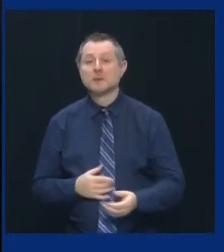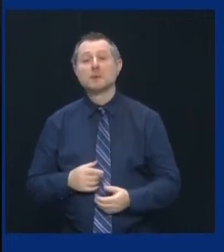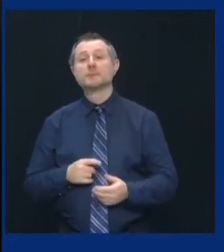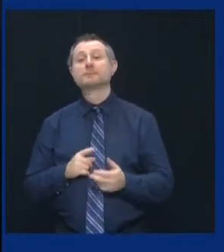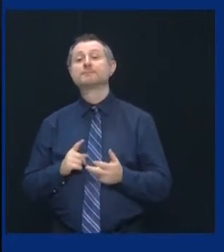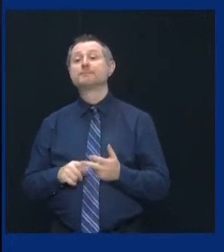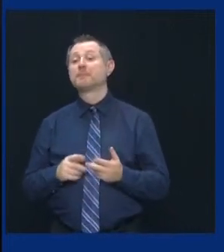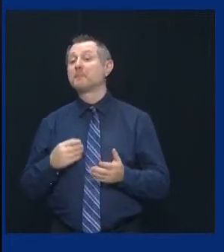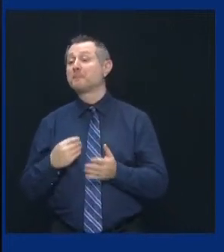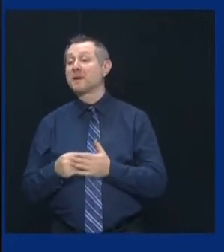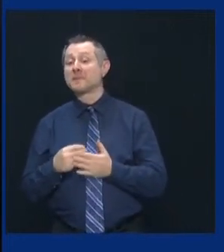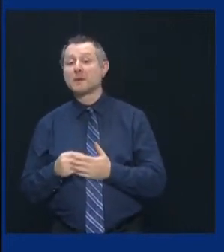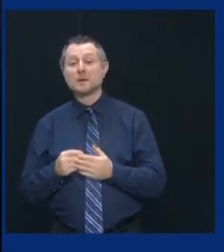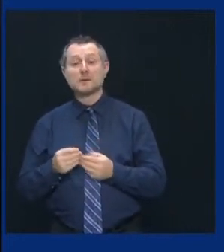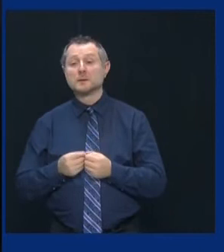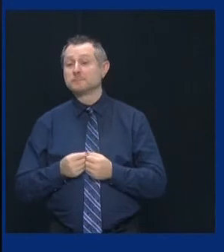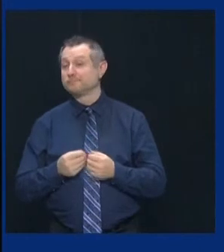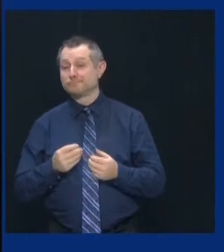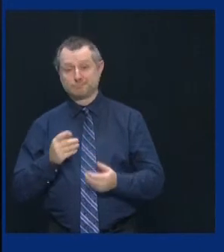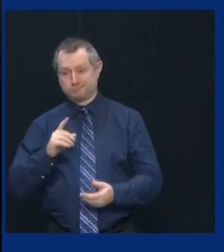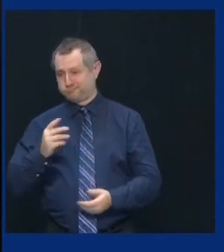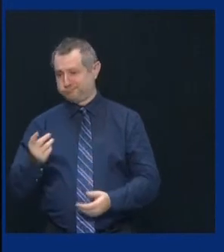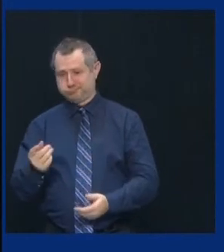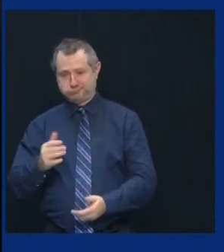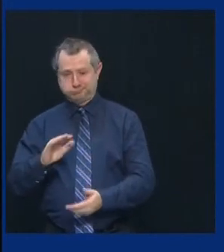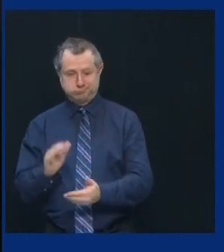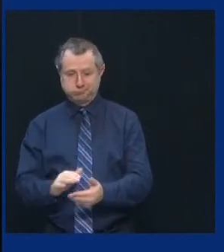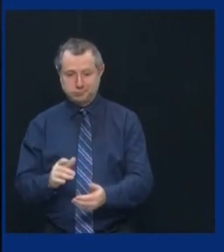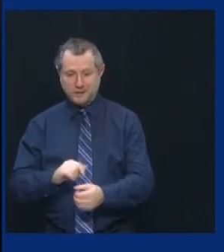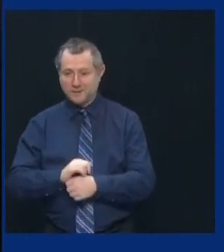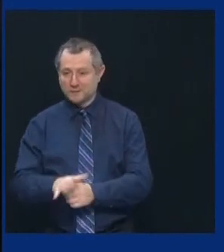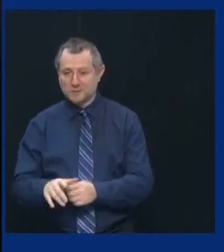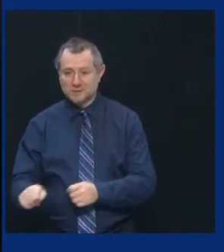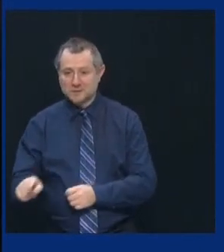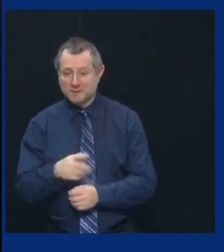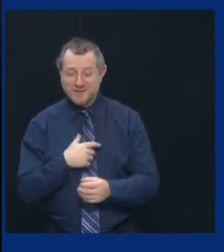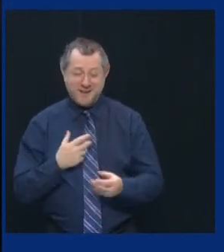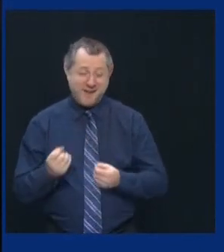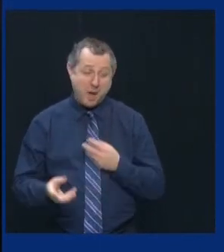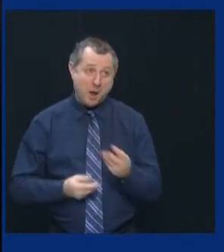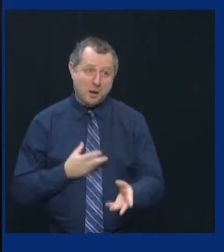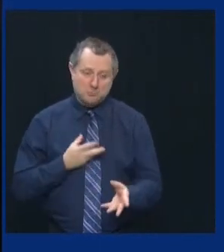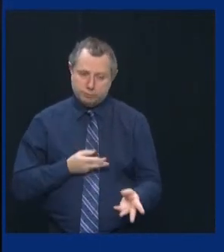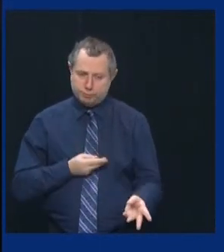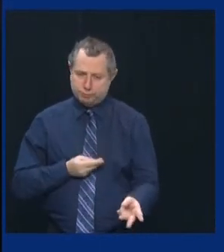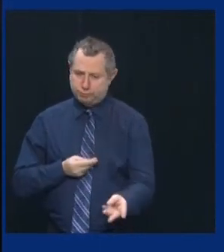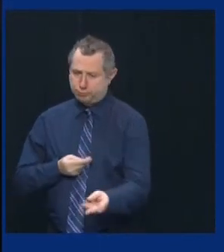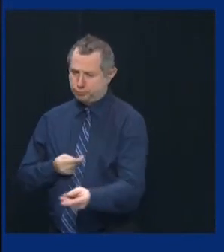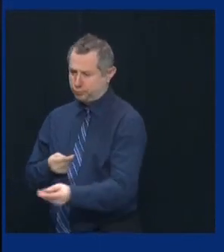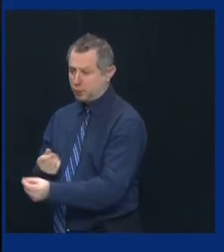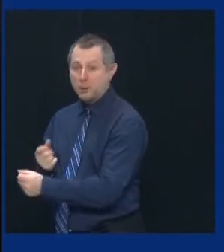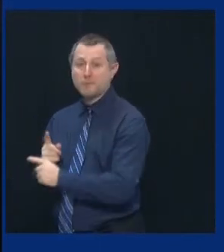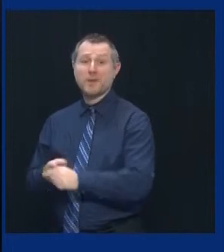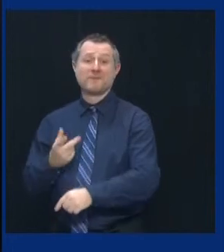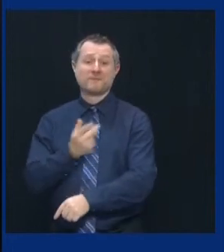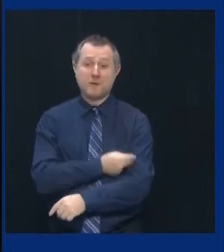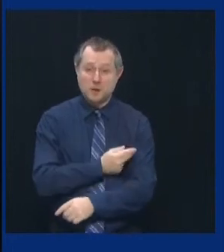lost revenue from COVID and expenses of COVID vaccination